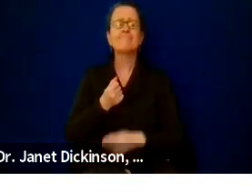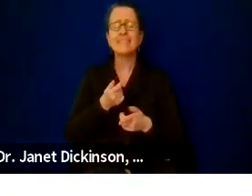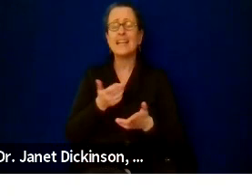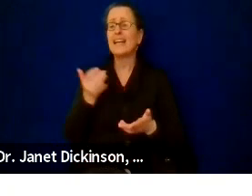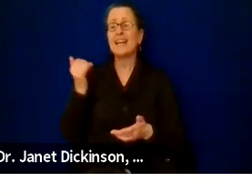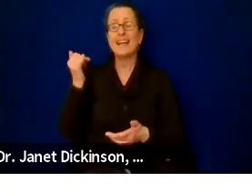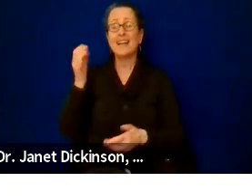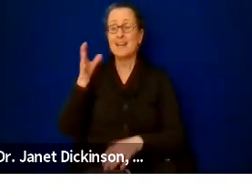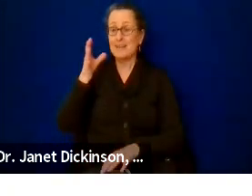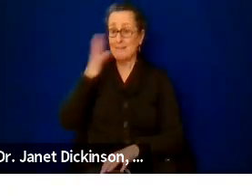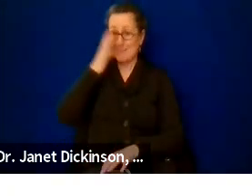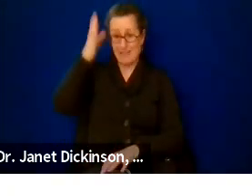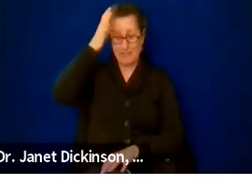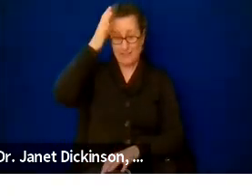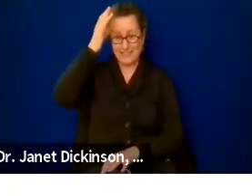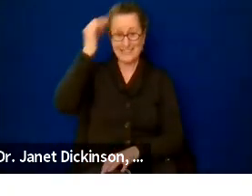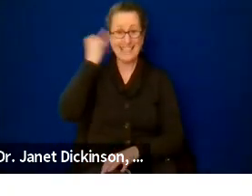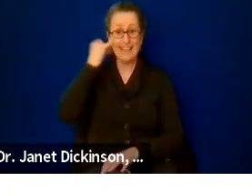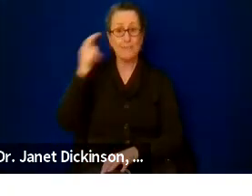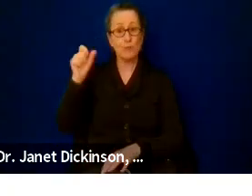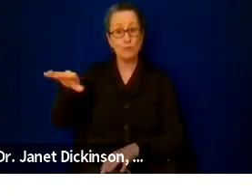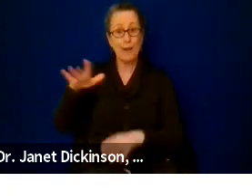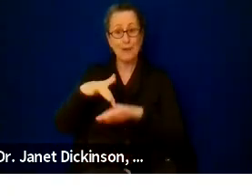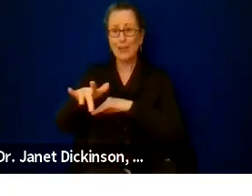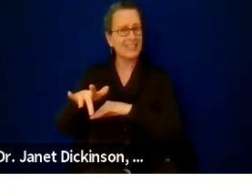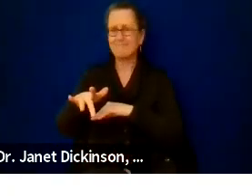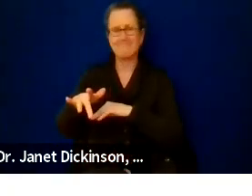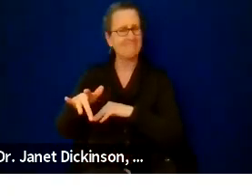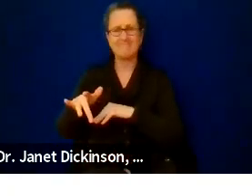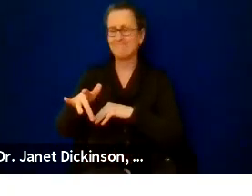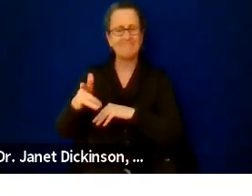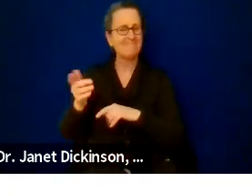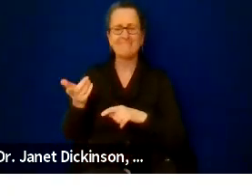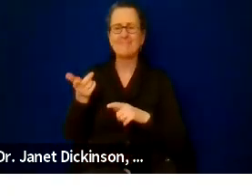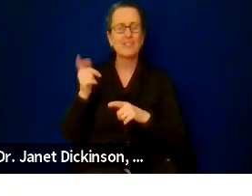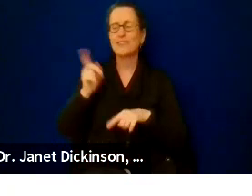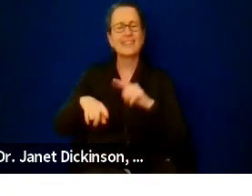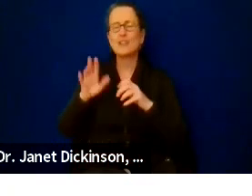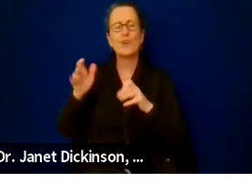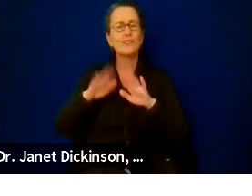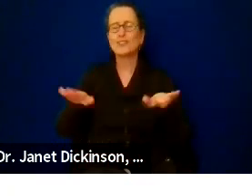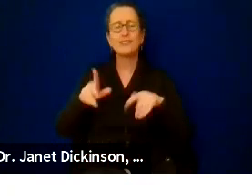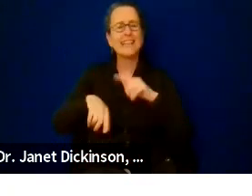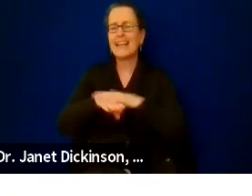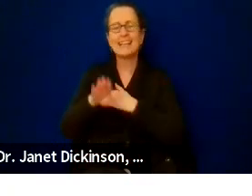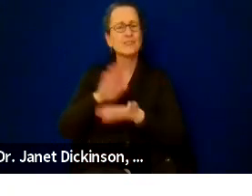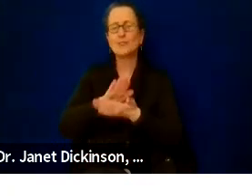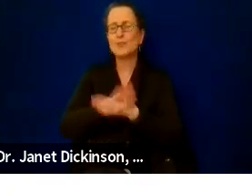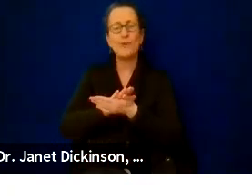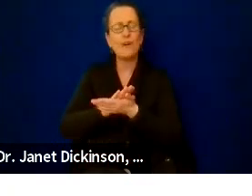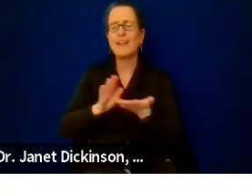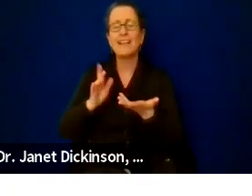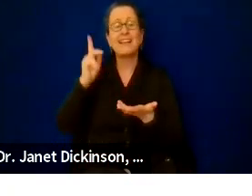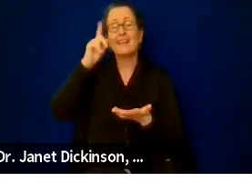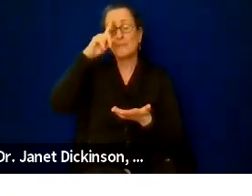parents dropping off their students ahead of time. We have to be mindful of our contractual obligations